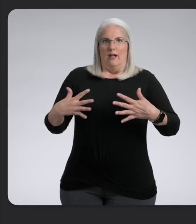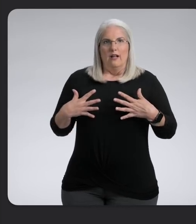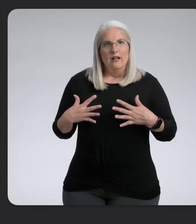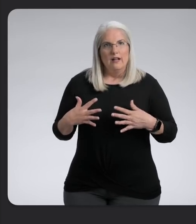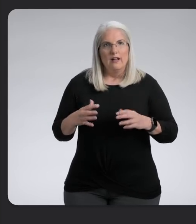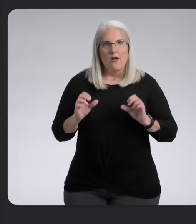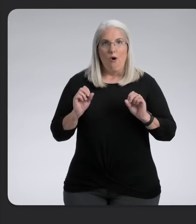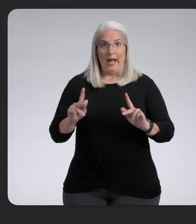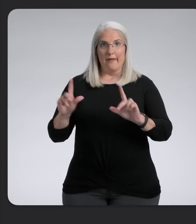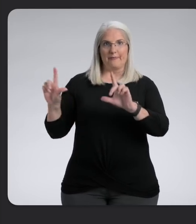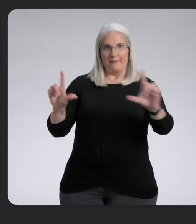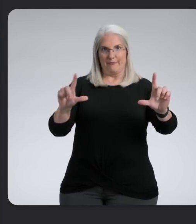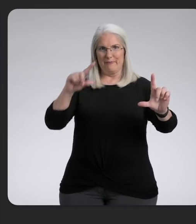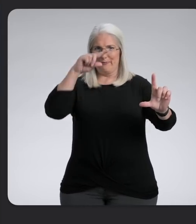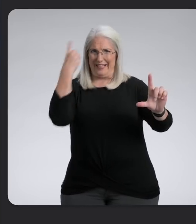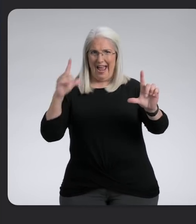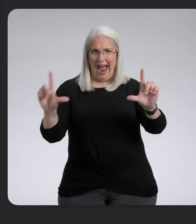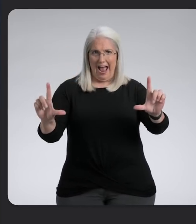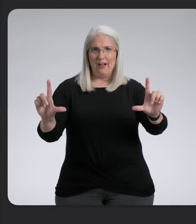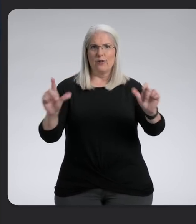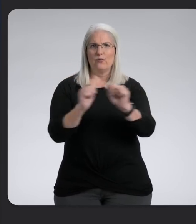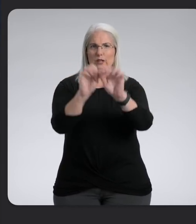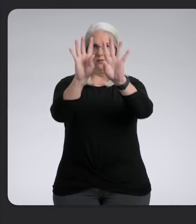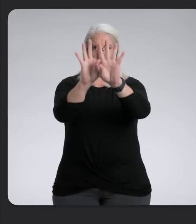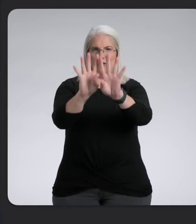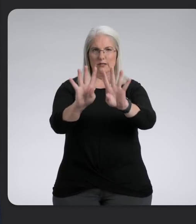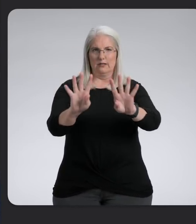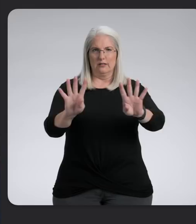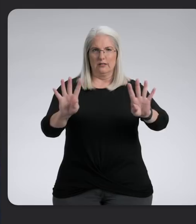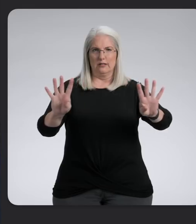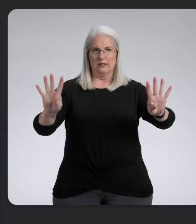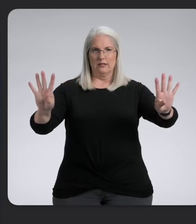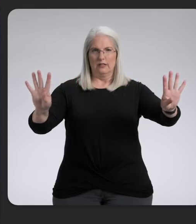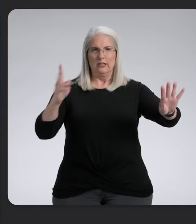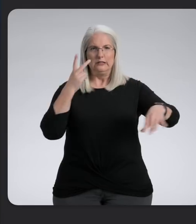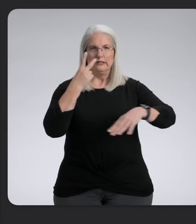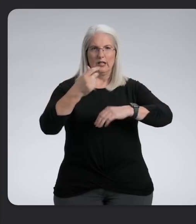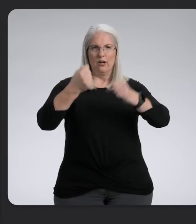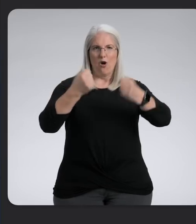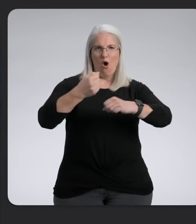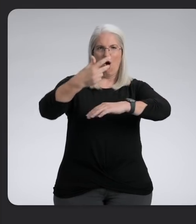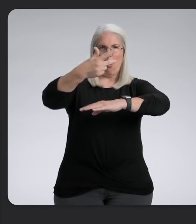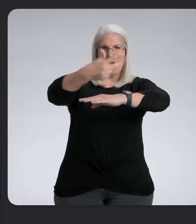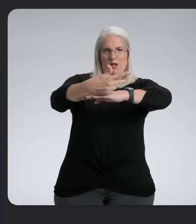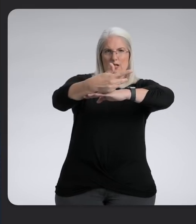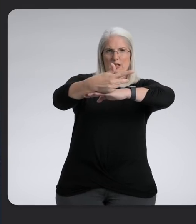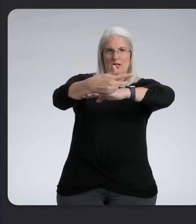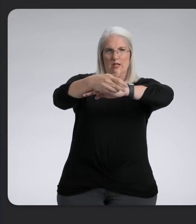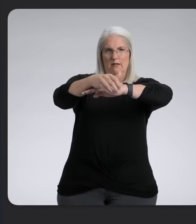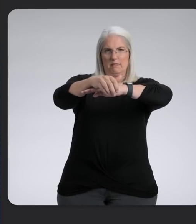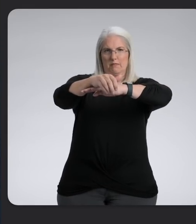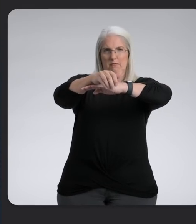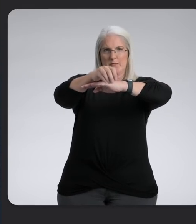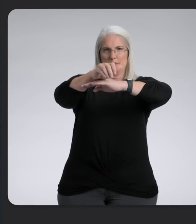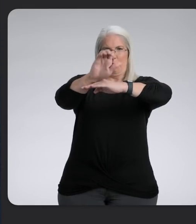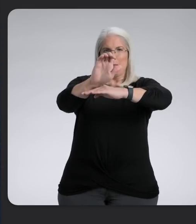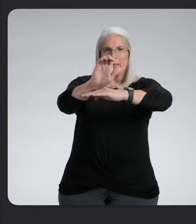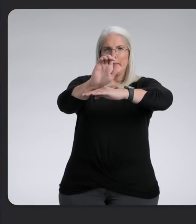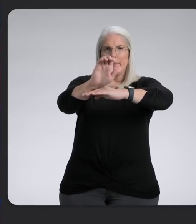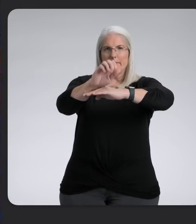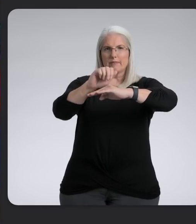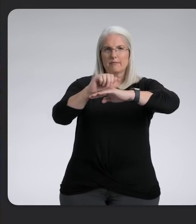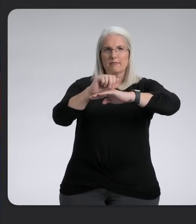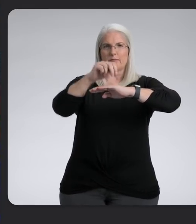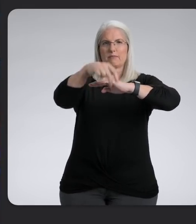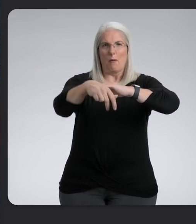Okay, we open on black. The curtain slowly opens. Have a DeLorean at the stage.